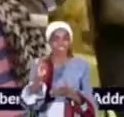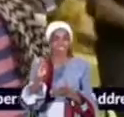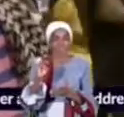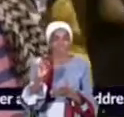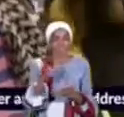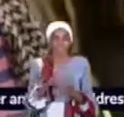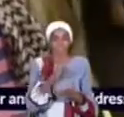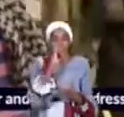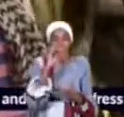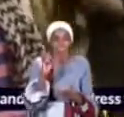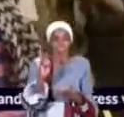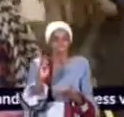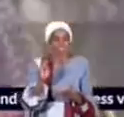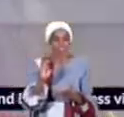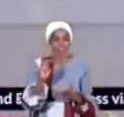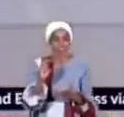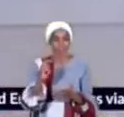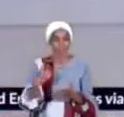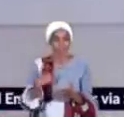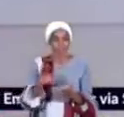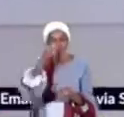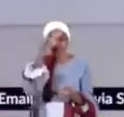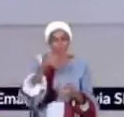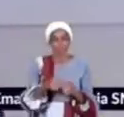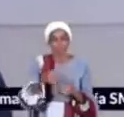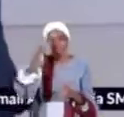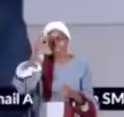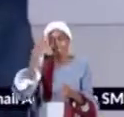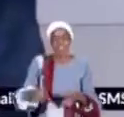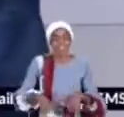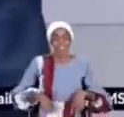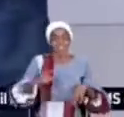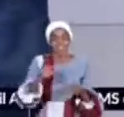for lifetime. Yeah. Yes, yes, it's happening. It's happening.